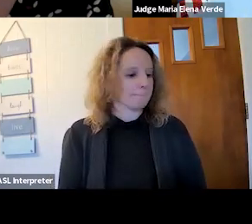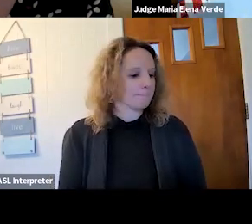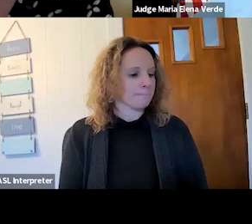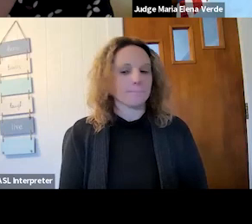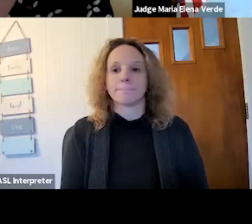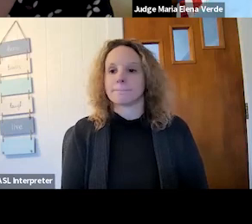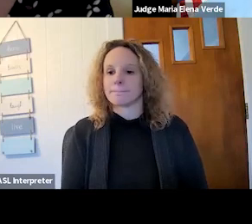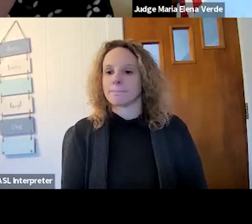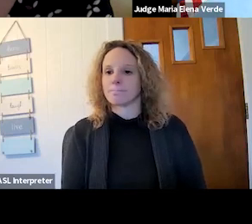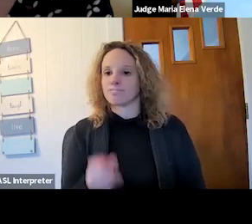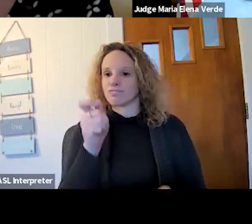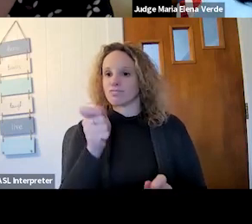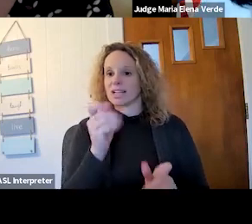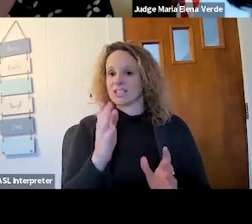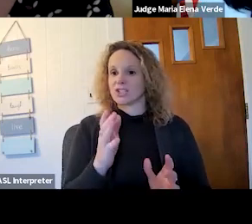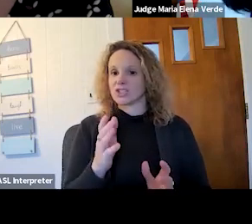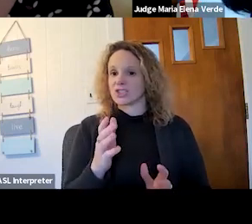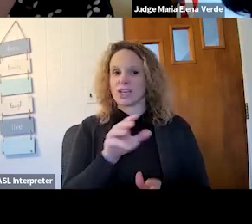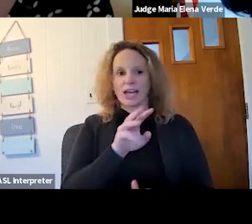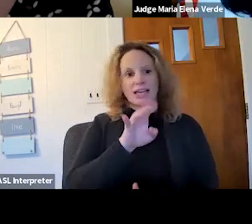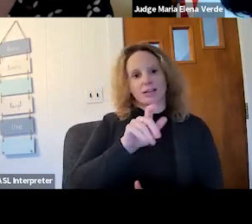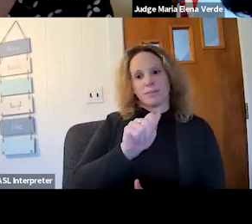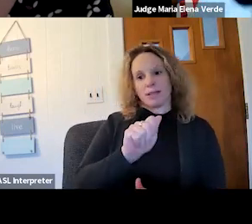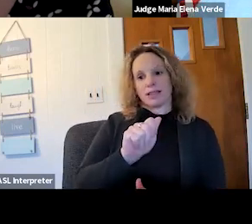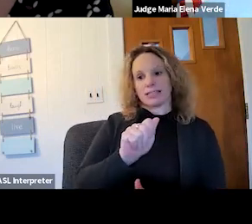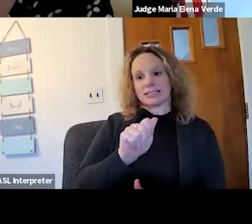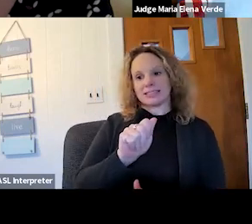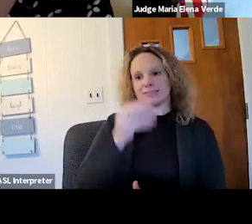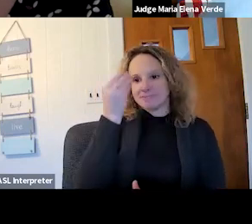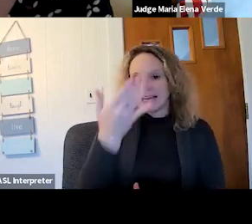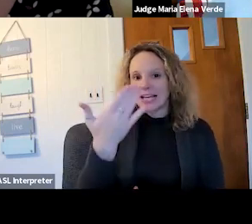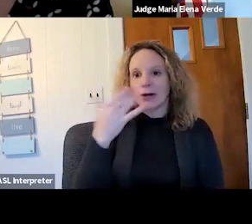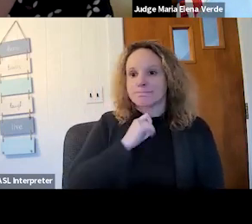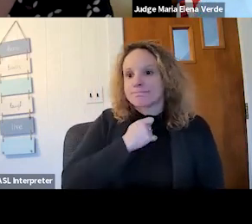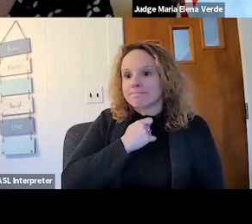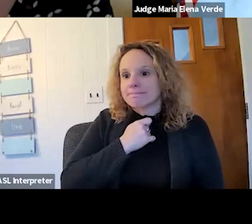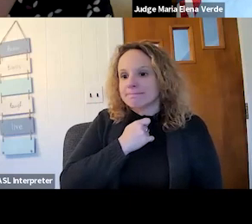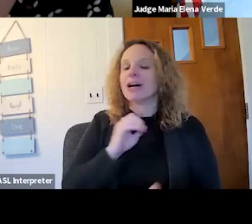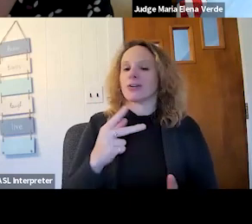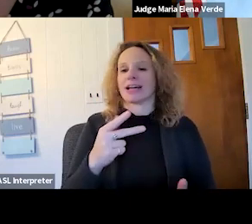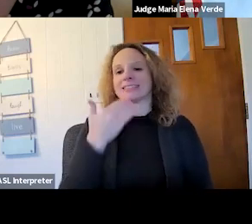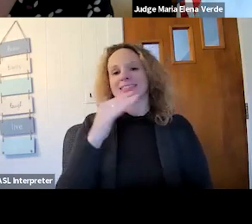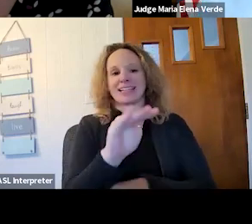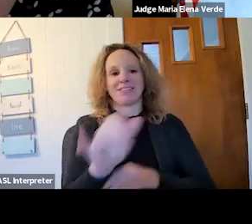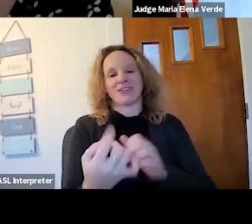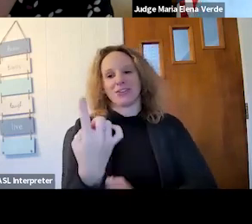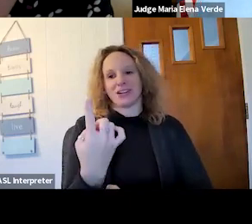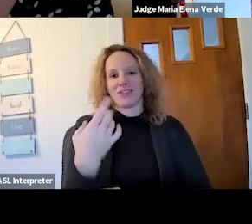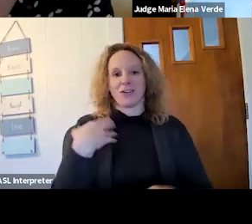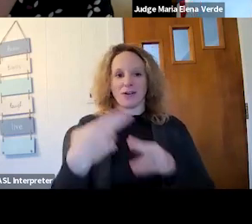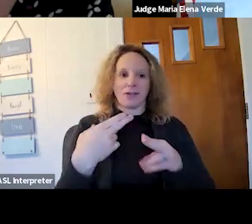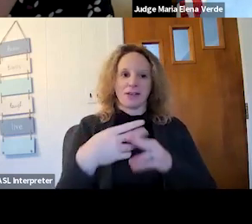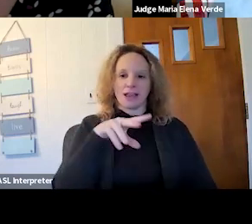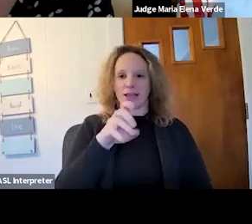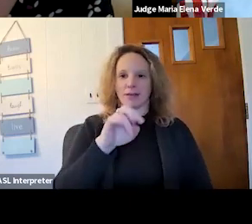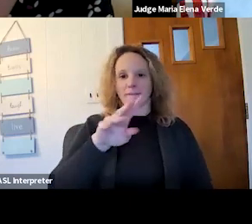Judge Verde, I just want to interrupt and say you're on mute. Oh, sorry. Okay. Okay. So good afternoon, everyone. My name is